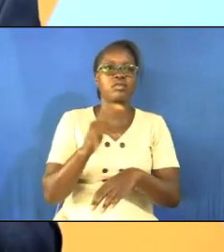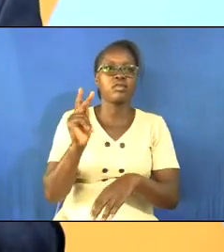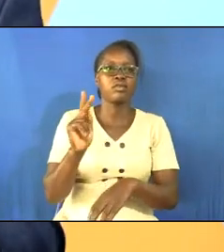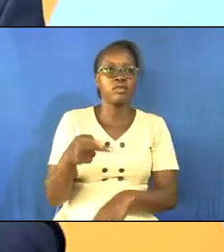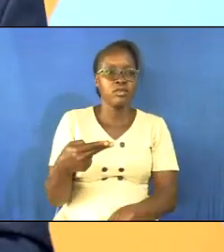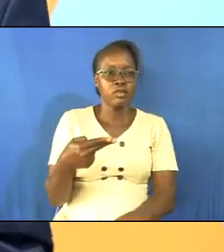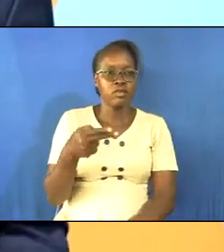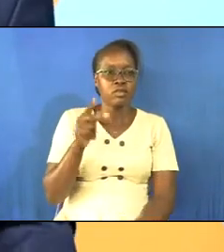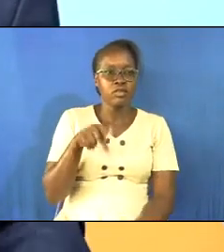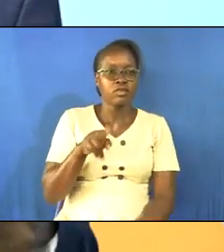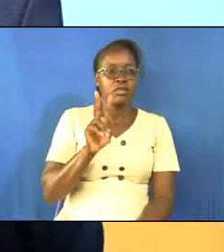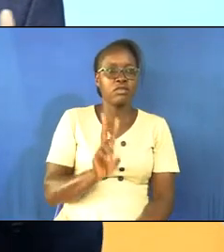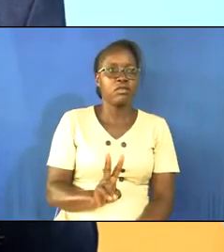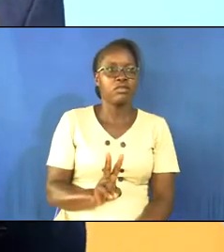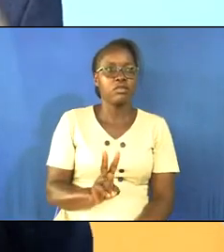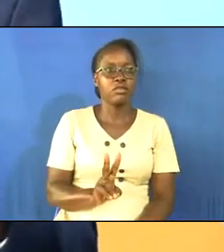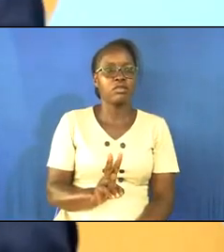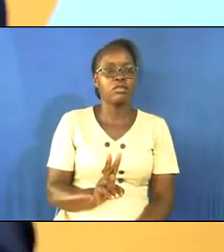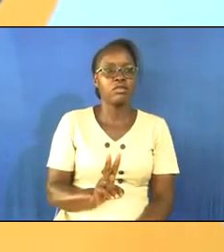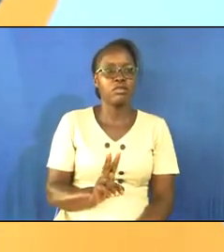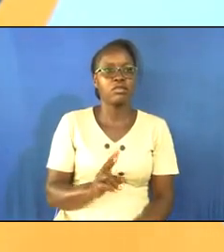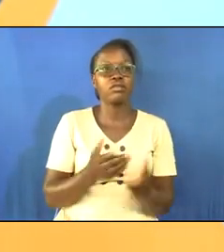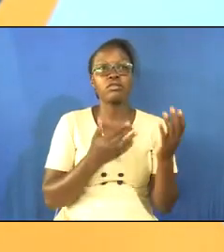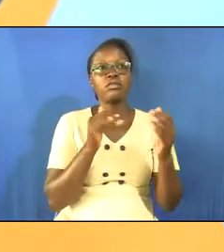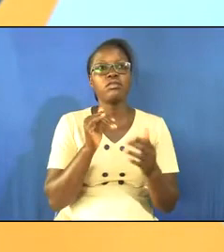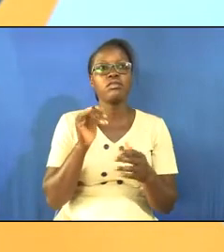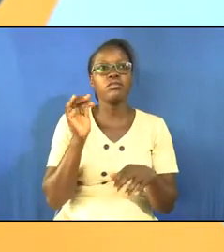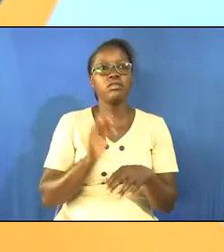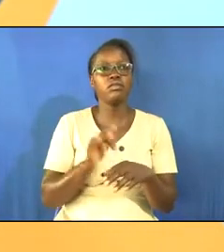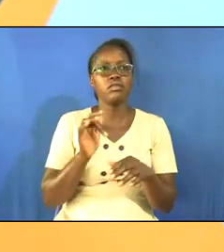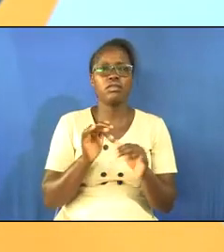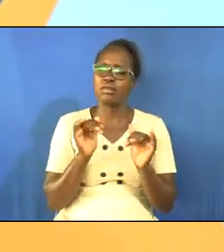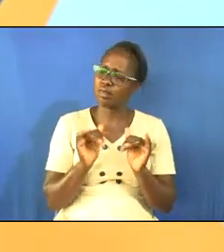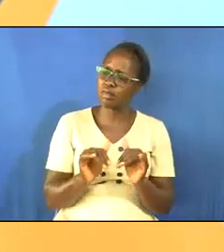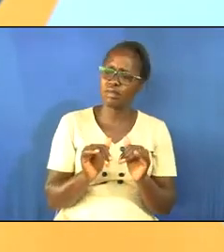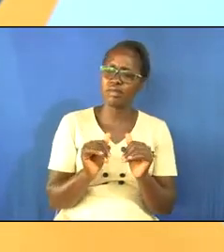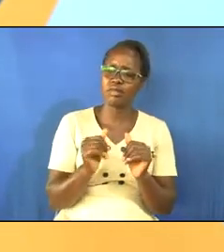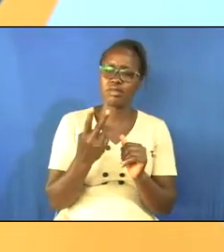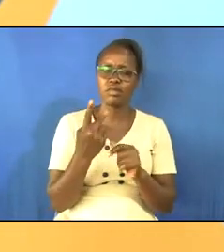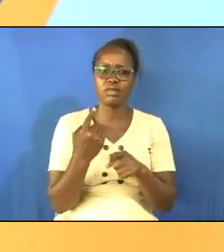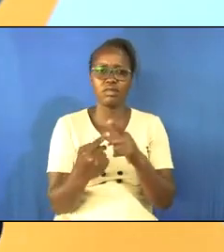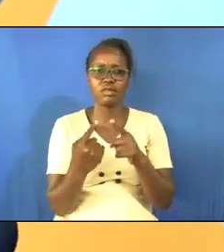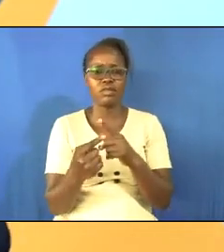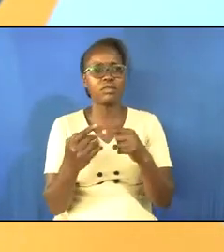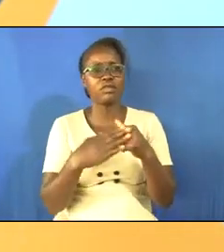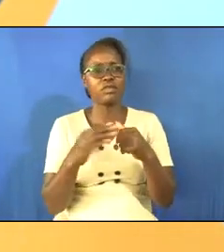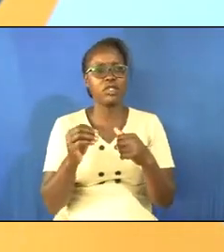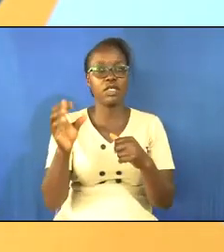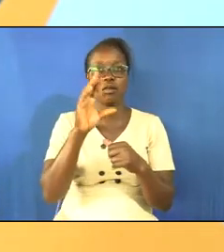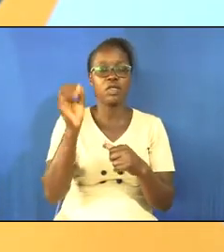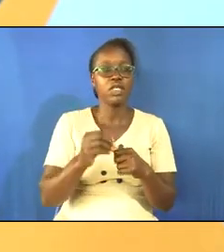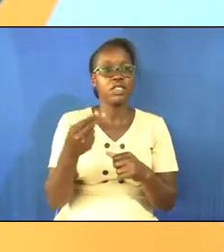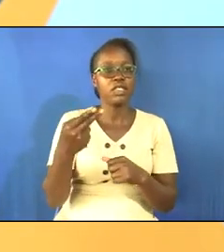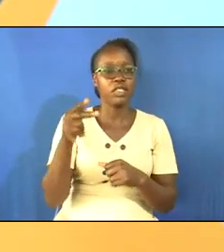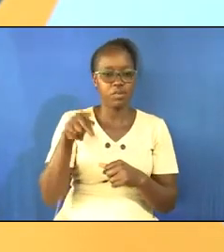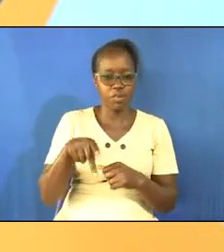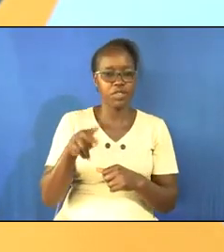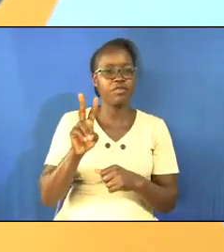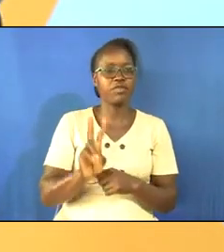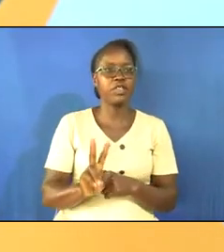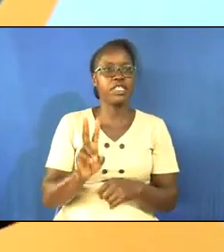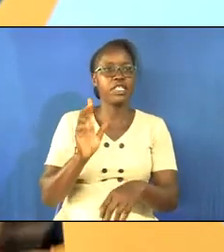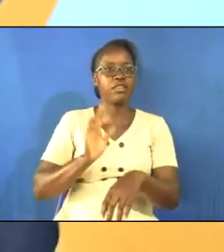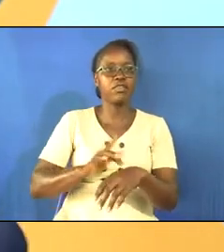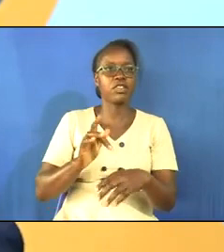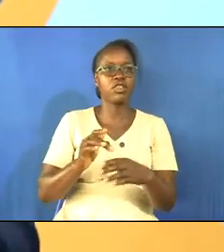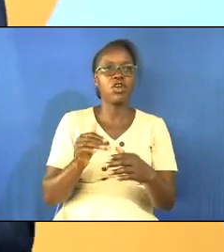papilloma virus infection, we expect that infection to clear in about 2 years in 90% of HPV infections. But in case it goes